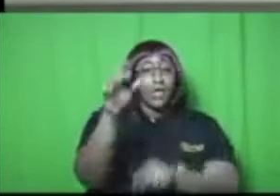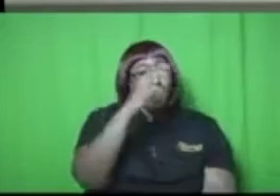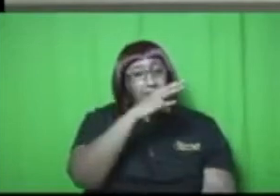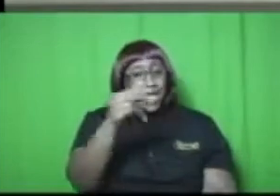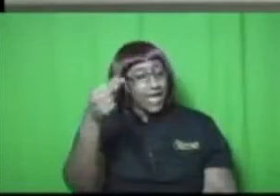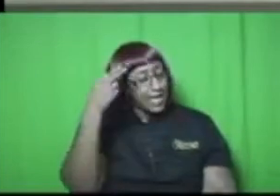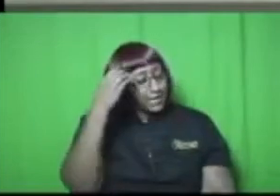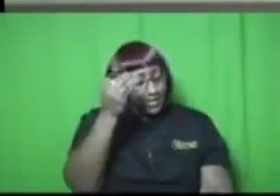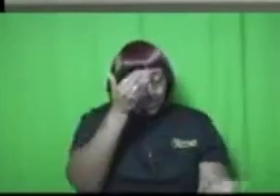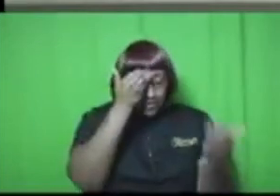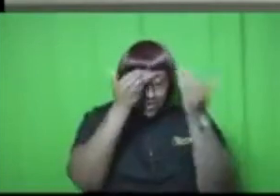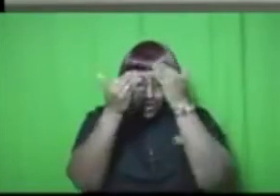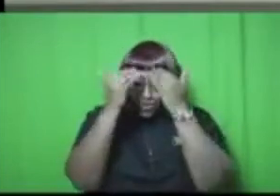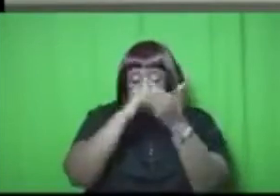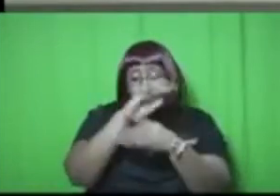knows, knows,